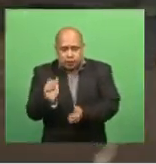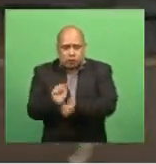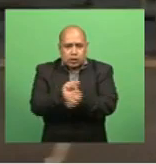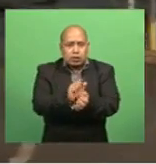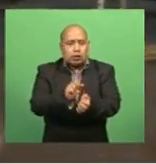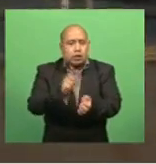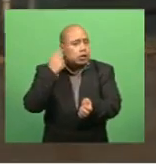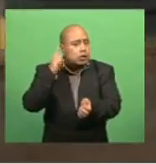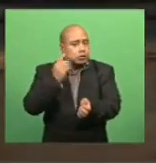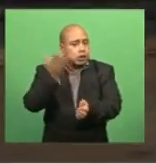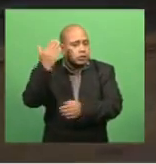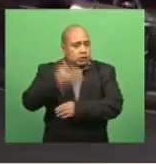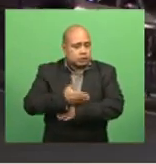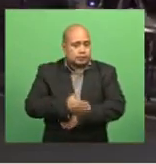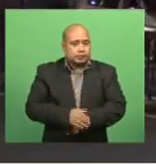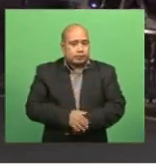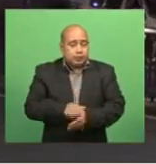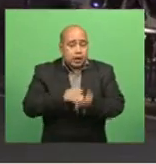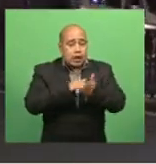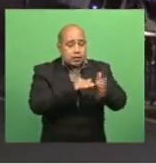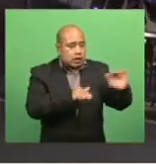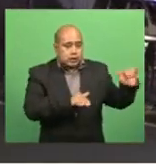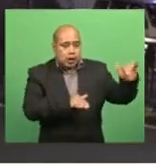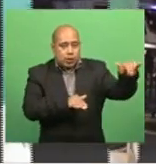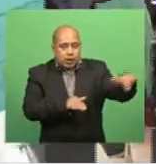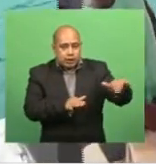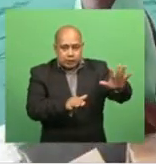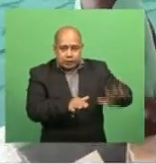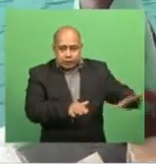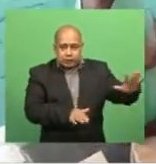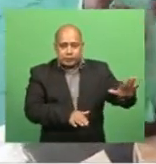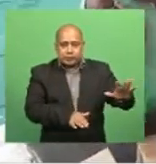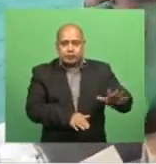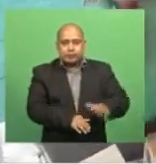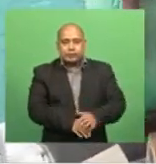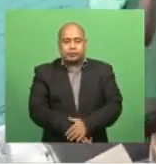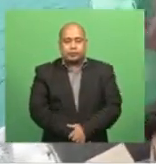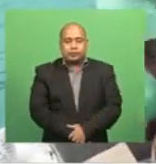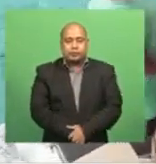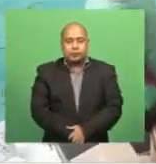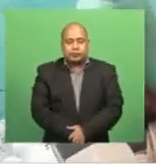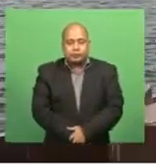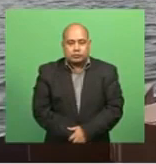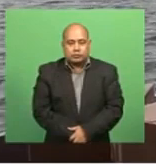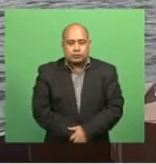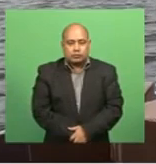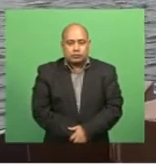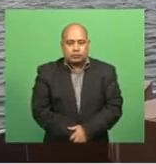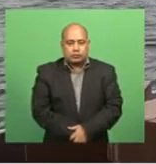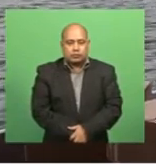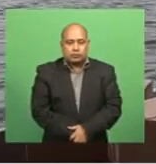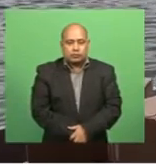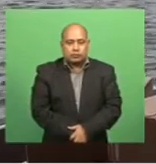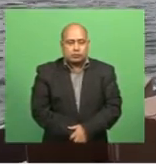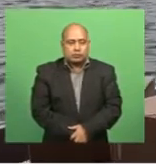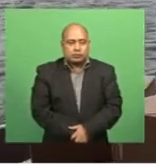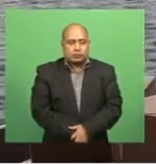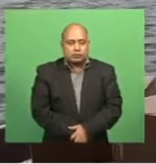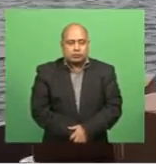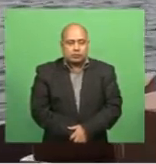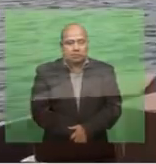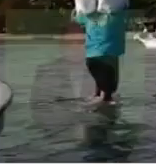67 arrested for breaching COVID-19 restrictions. And relief assistance rolled out to Yasawas.